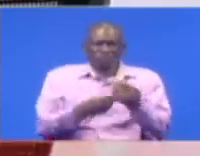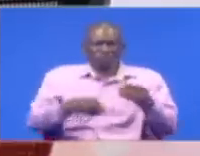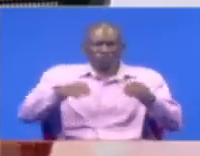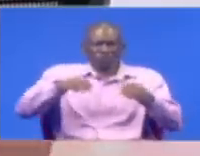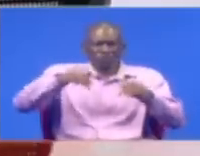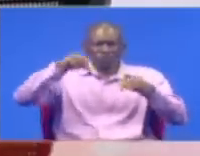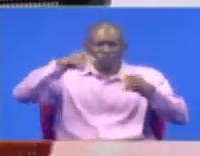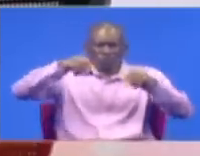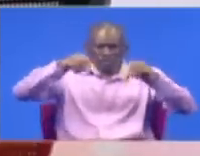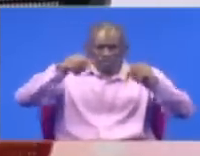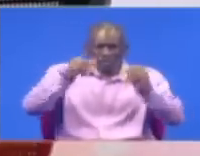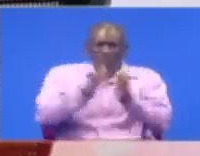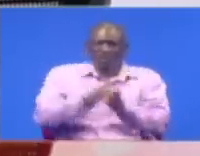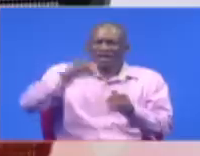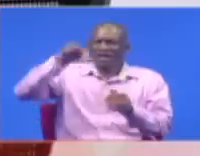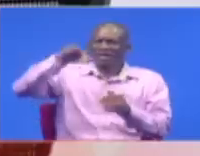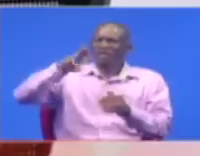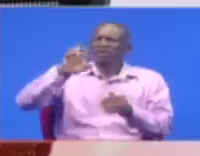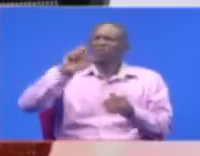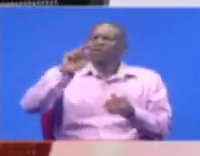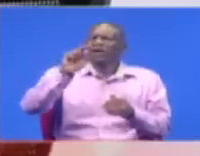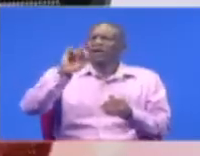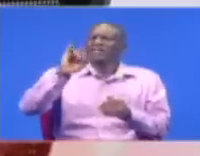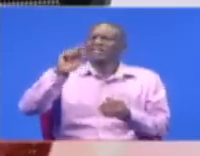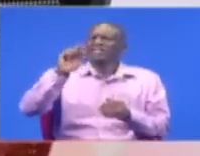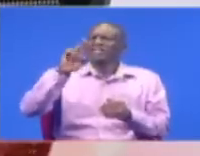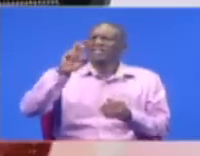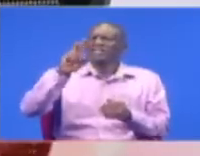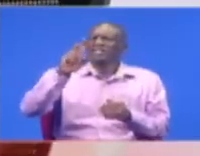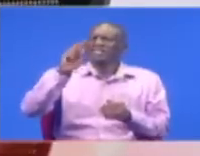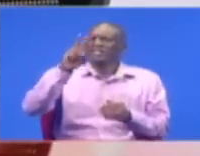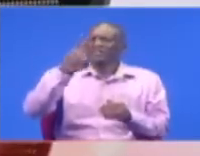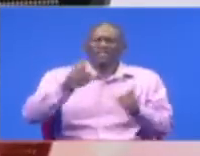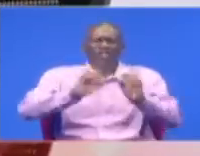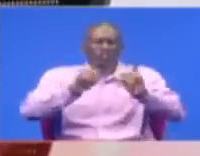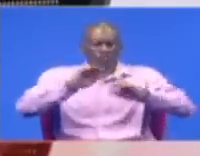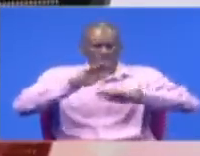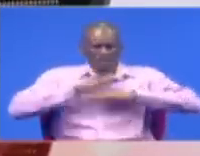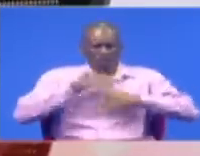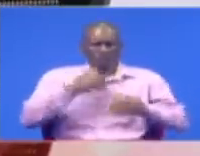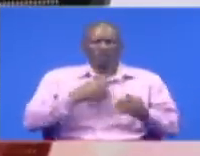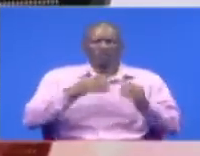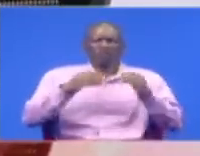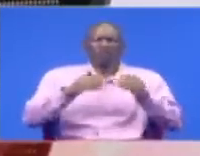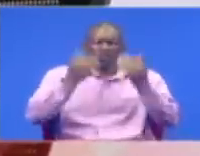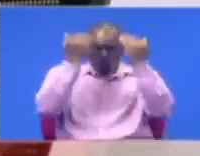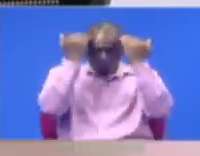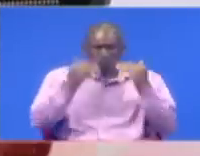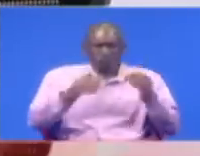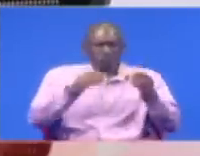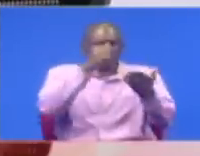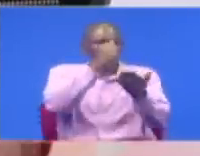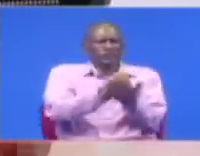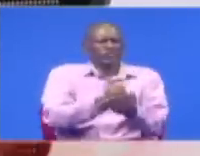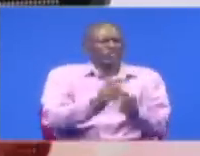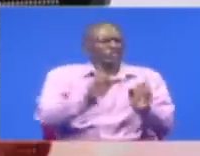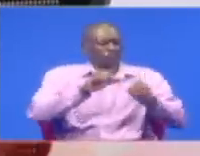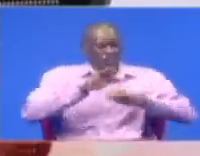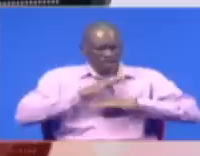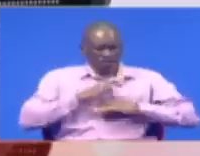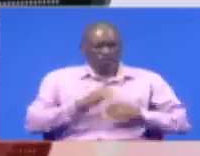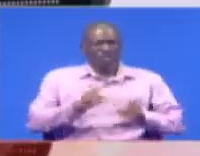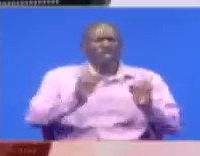qualitative and quantitative. It's not enough to have courthouses. It's not enough to